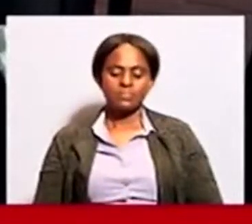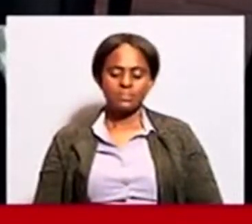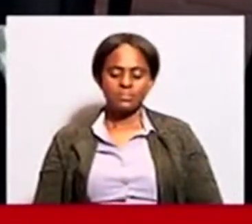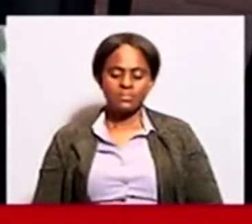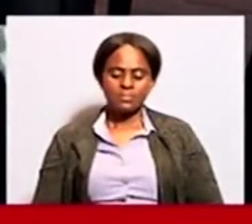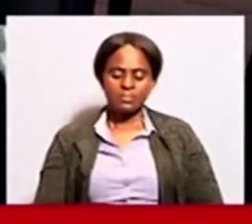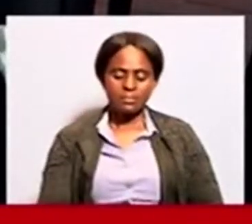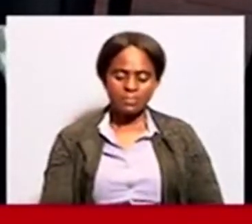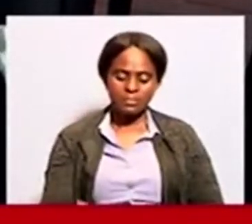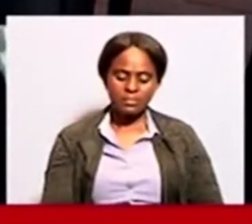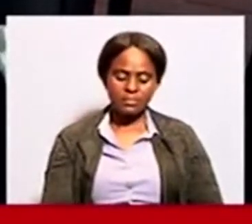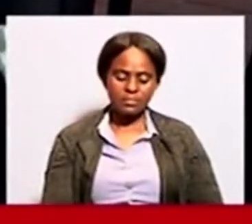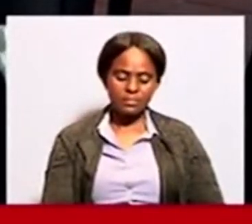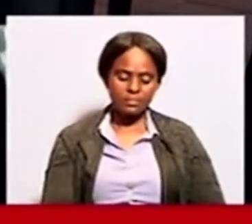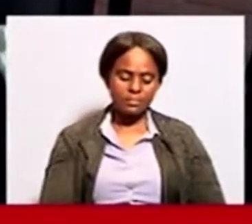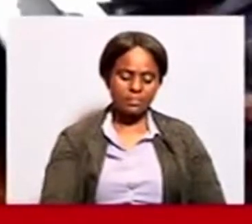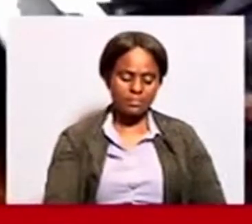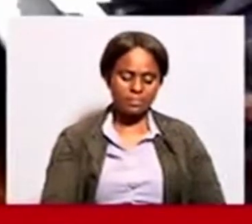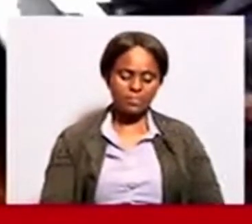Town Clerk.